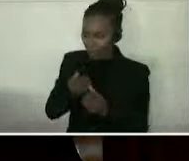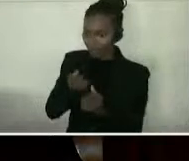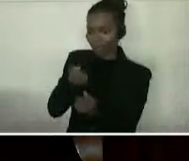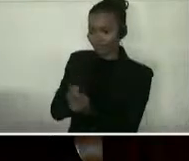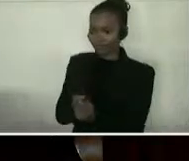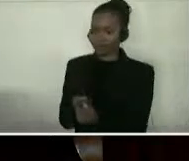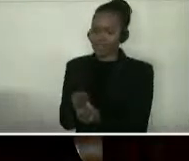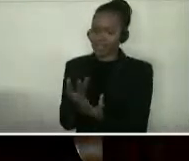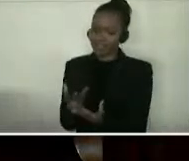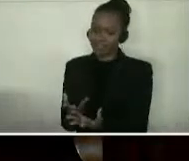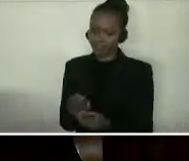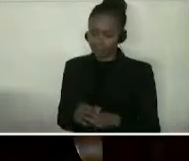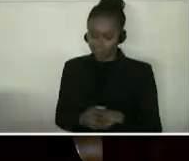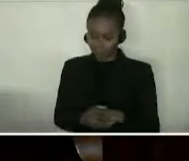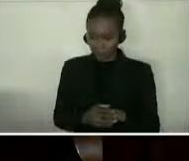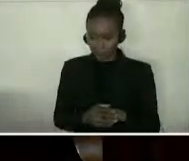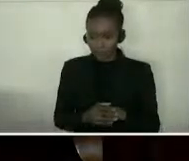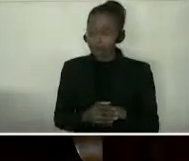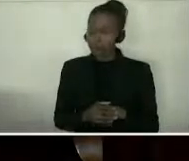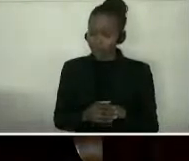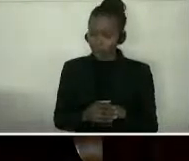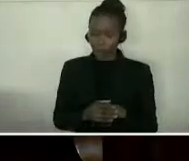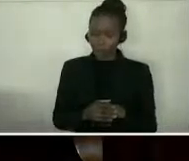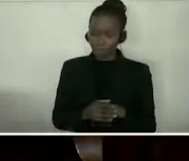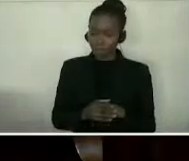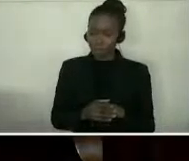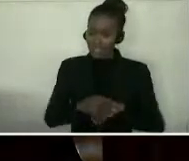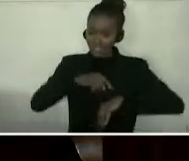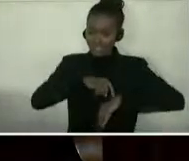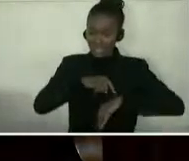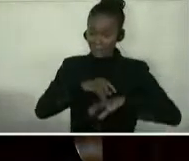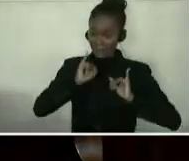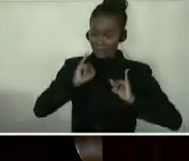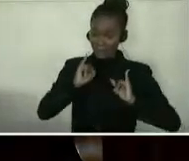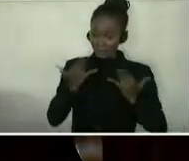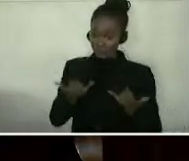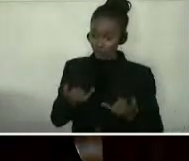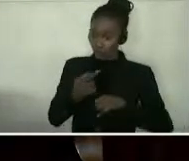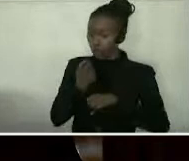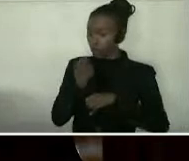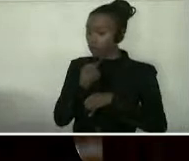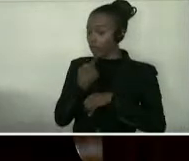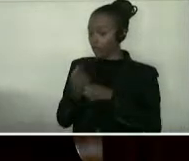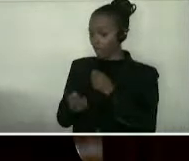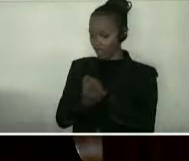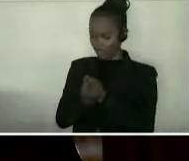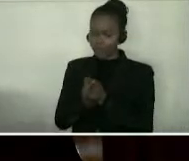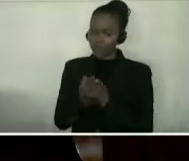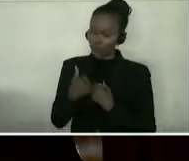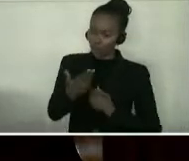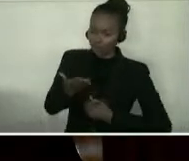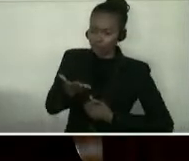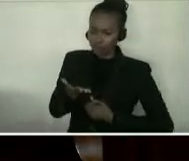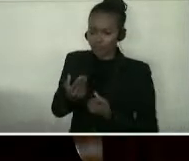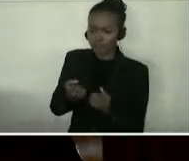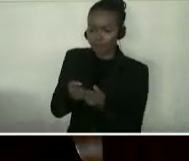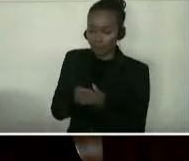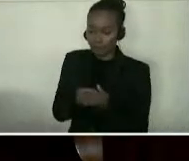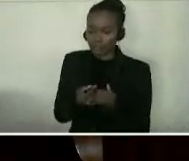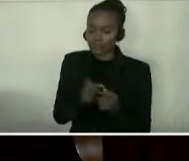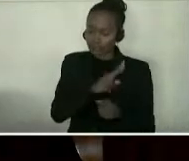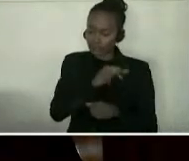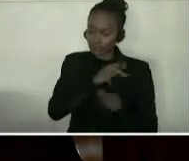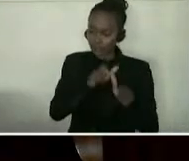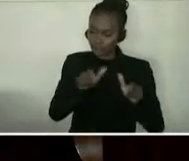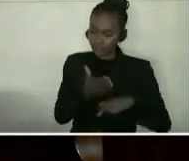need and when they need us mostly we are with them a honorable hendrix with henrik's we